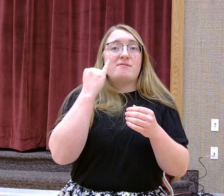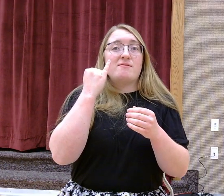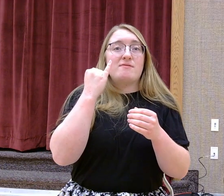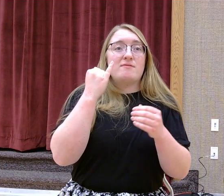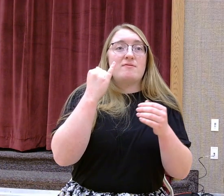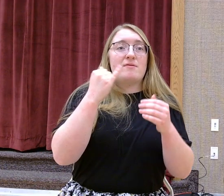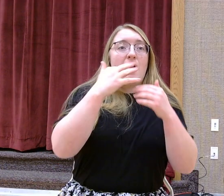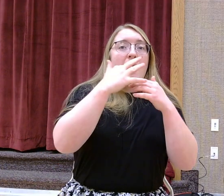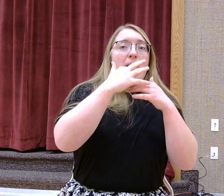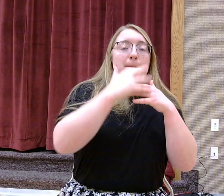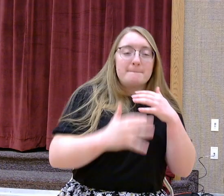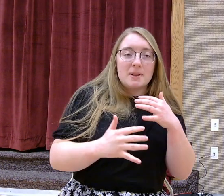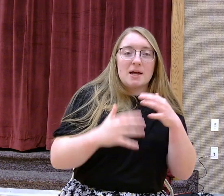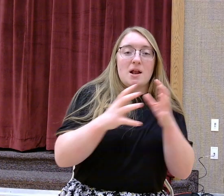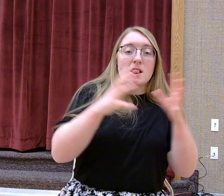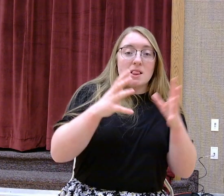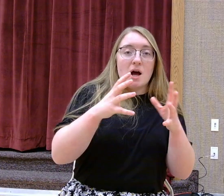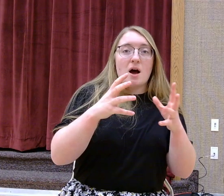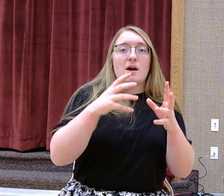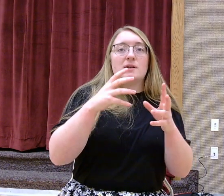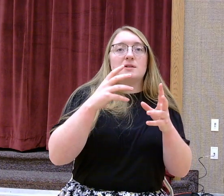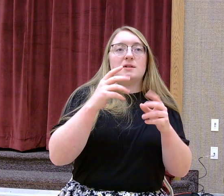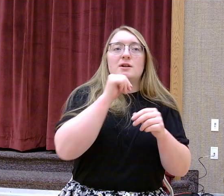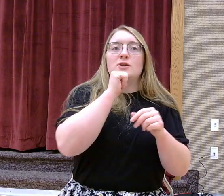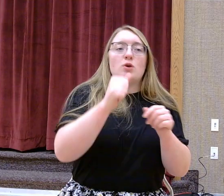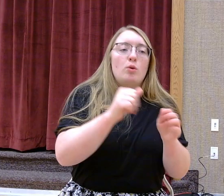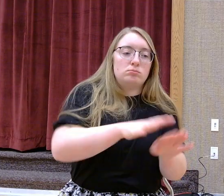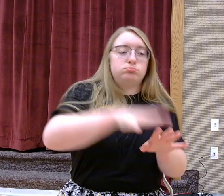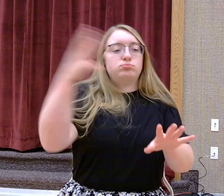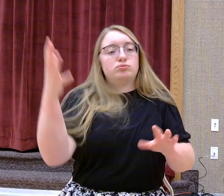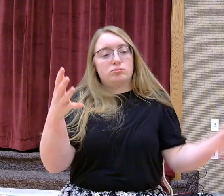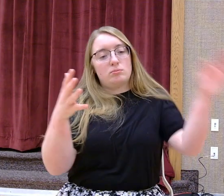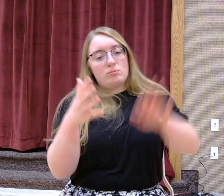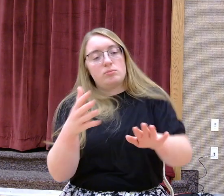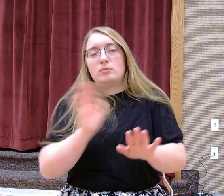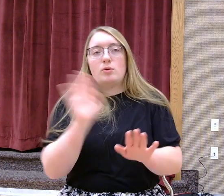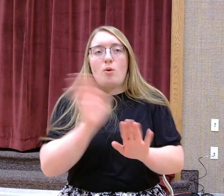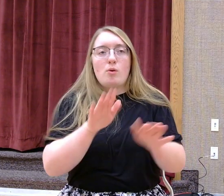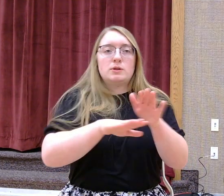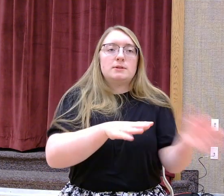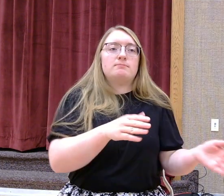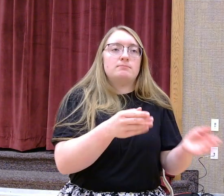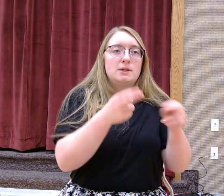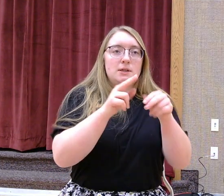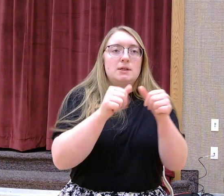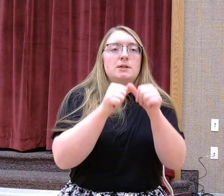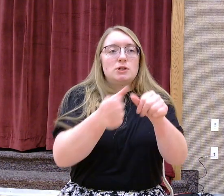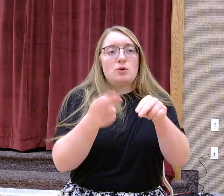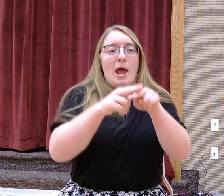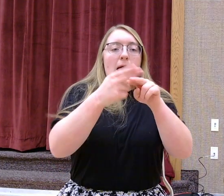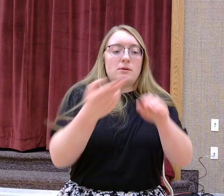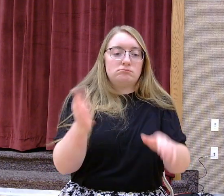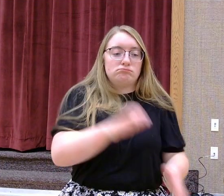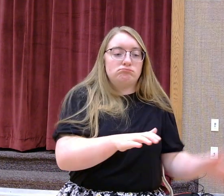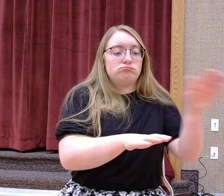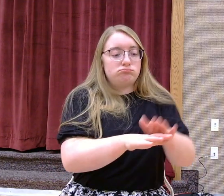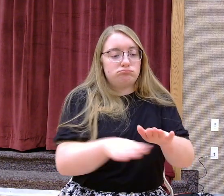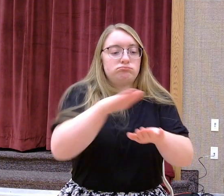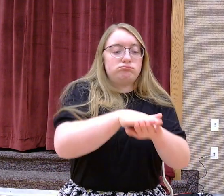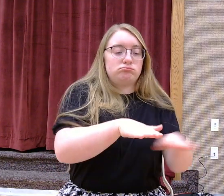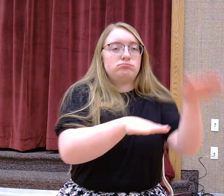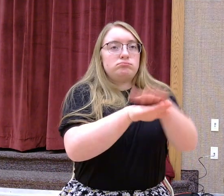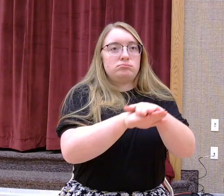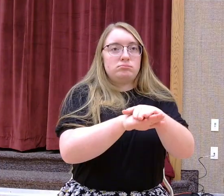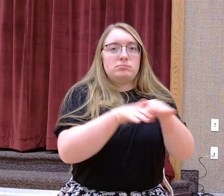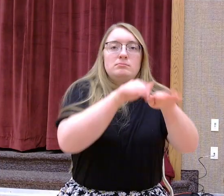on there. Okay, keep applying bandages and pressure until that stops. The tendency is to go, oh, let's see what's happening. Blood comes out.